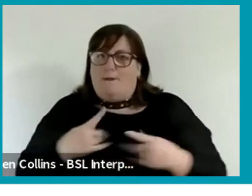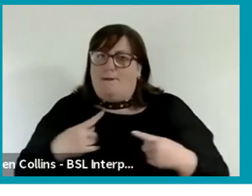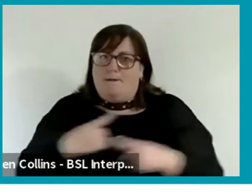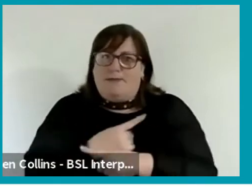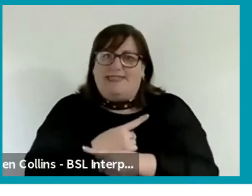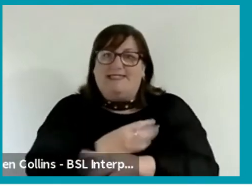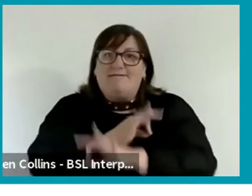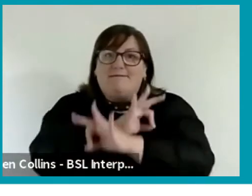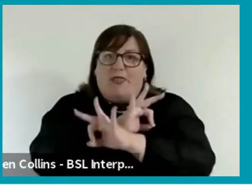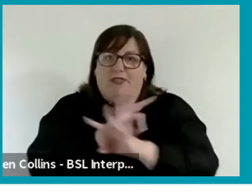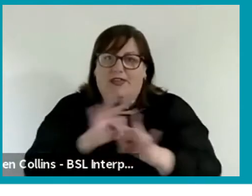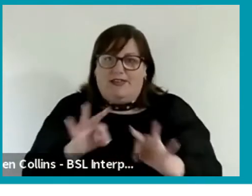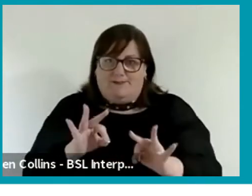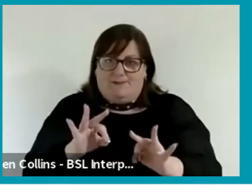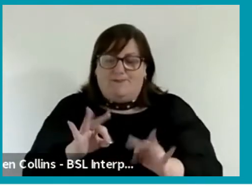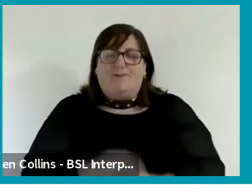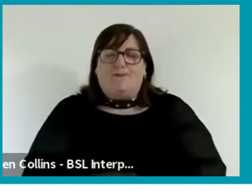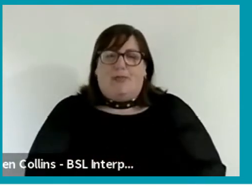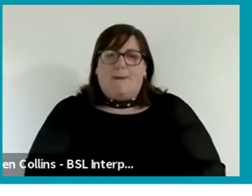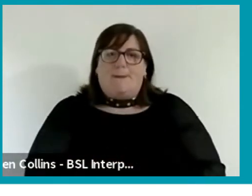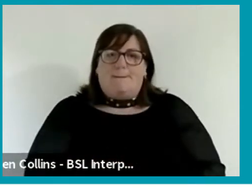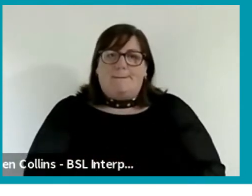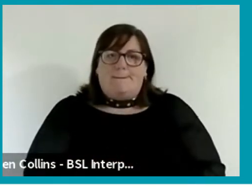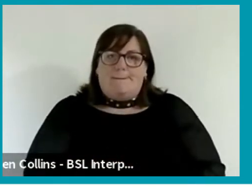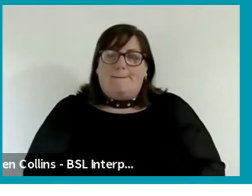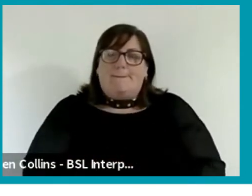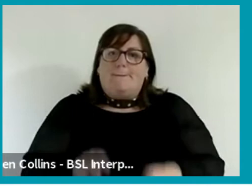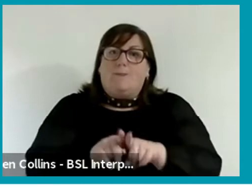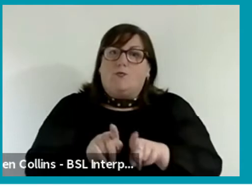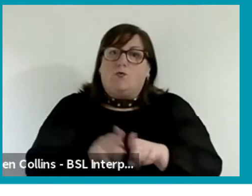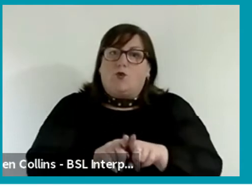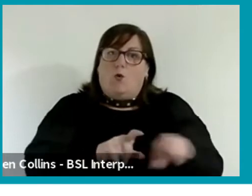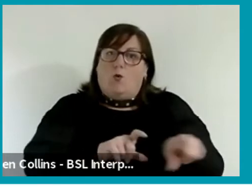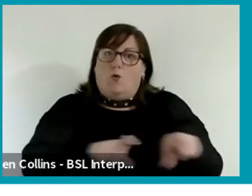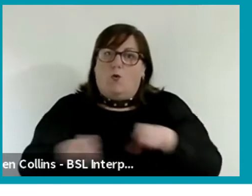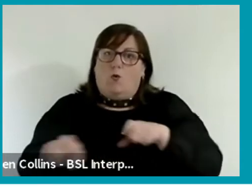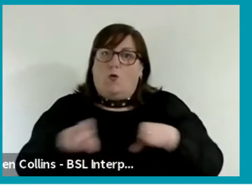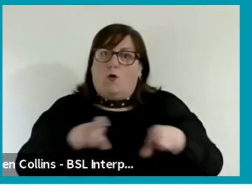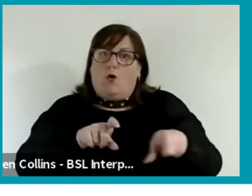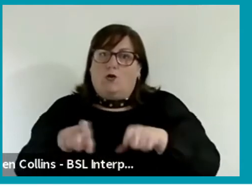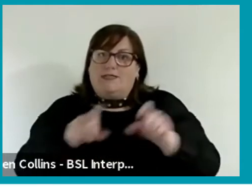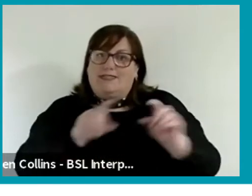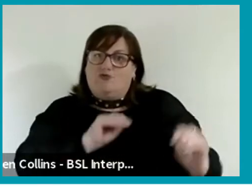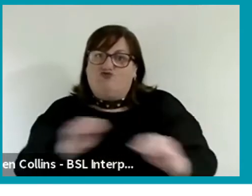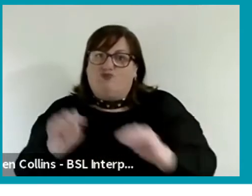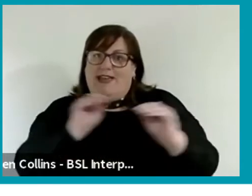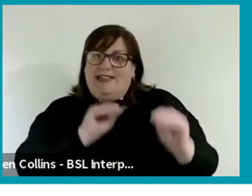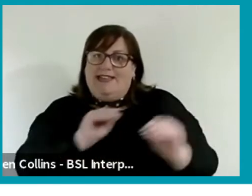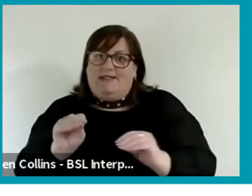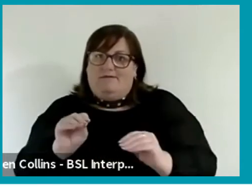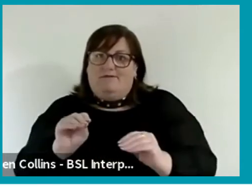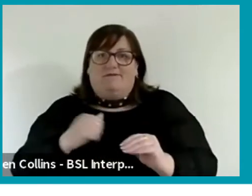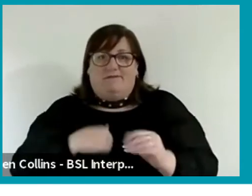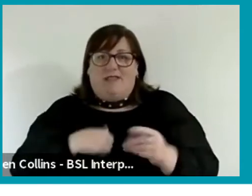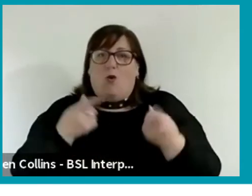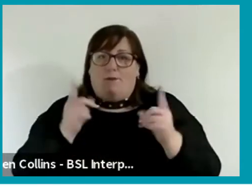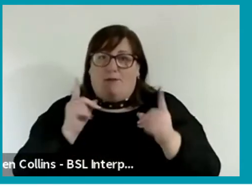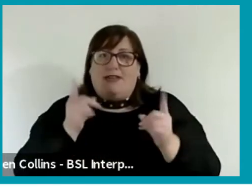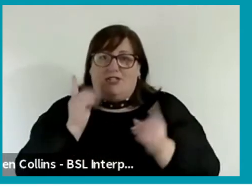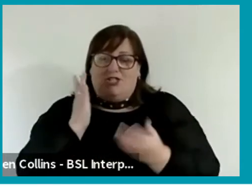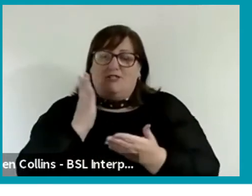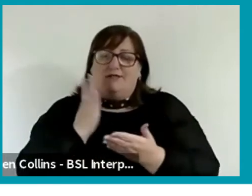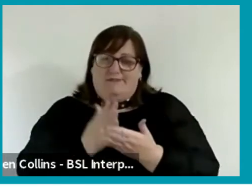constant trainings. So what we do, and I think that's a very, very big thing, we do train our managers on